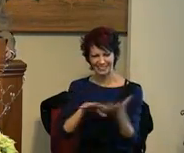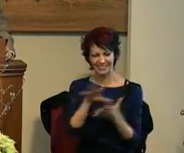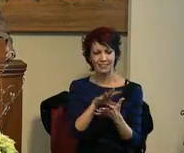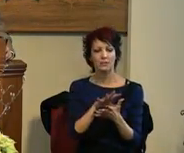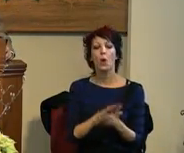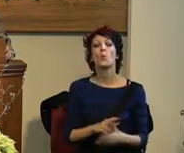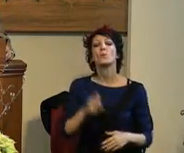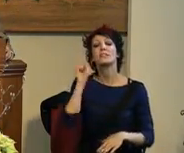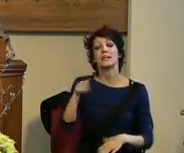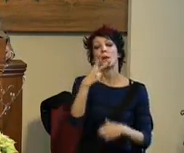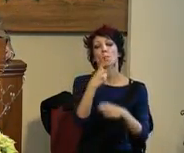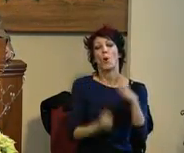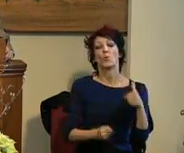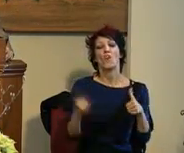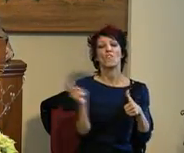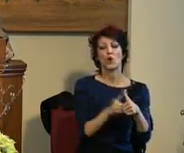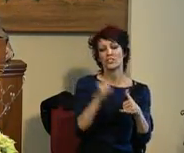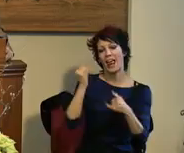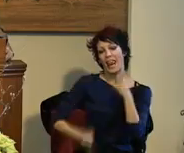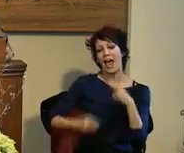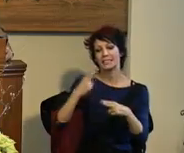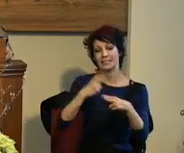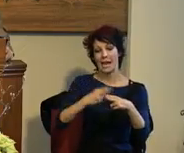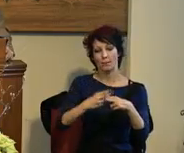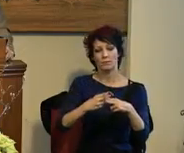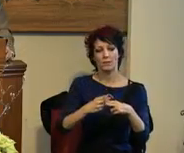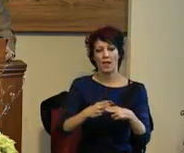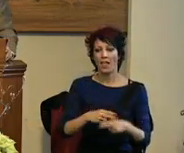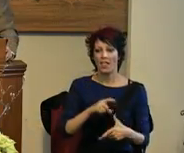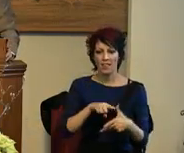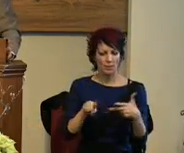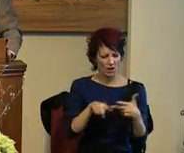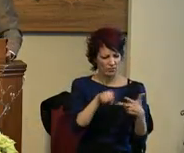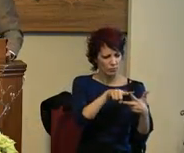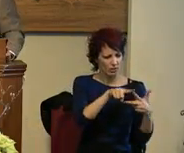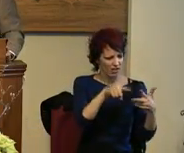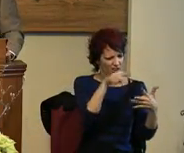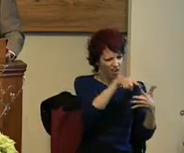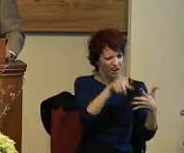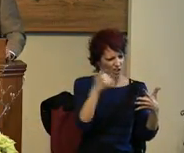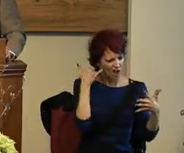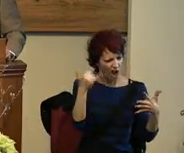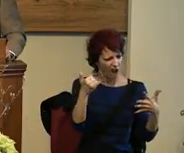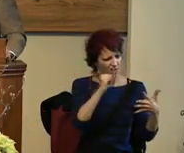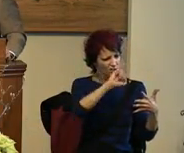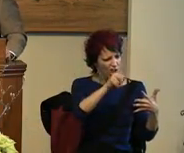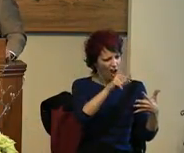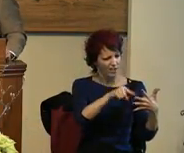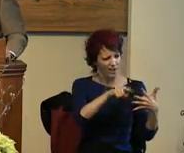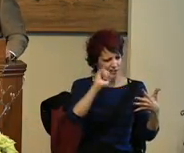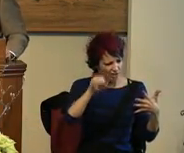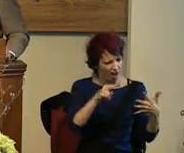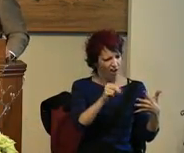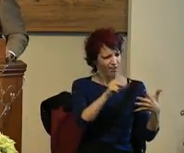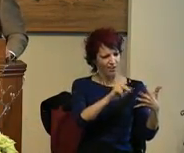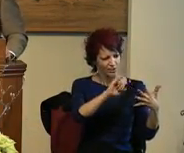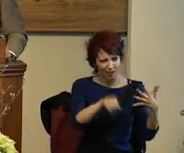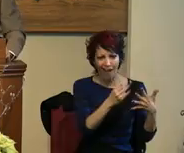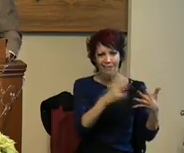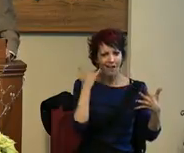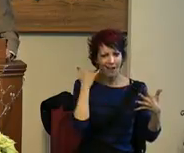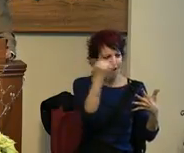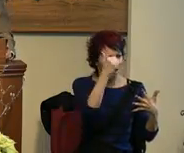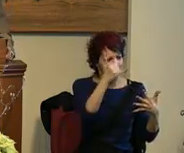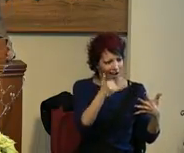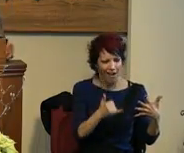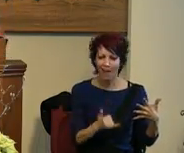does make our job so much easier and then we don't have to phone every John in order to make sure that we get the person who wanted us to call uh so